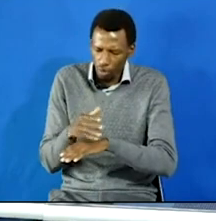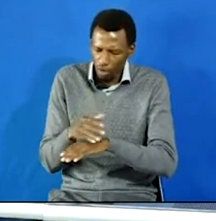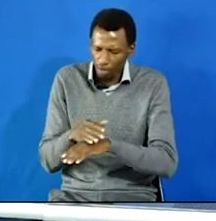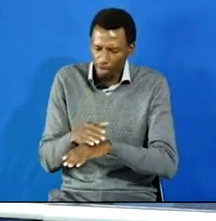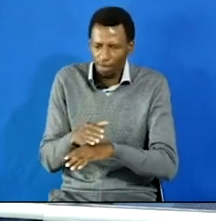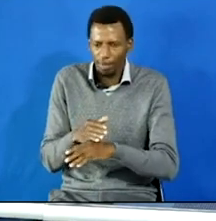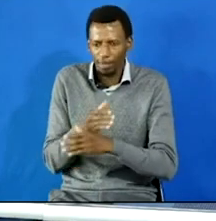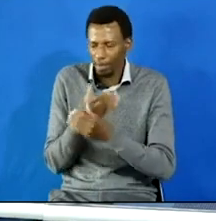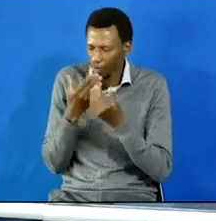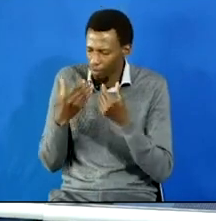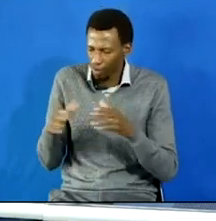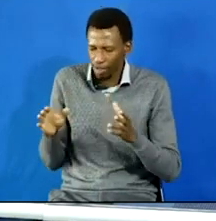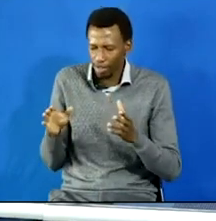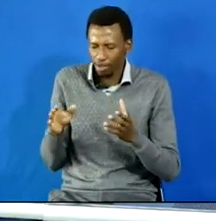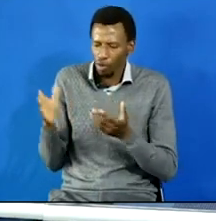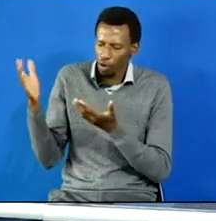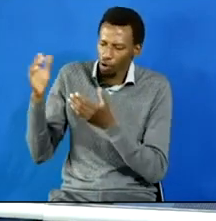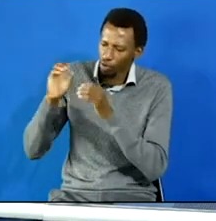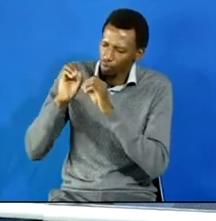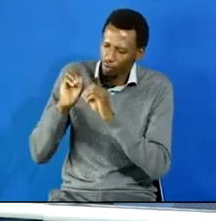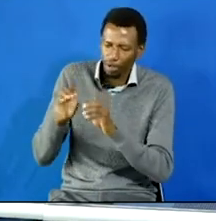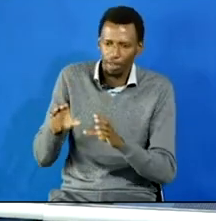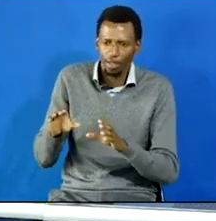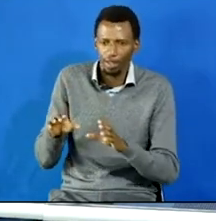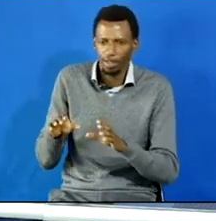helpless and hopeless,